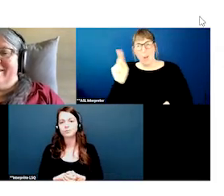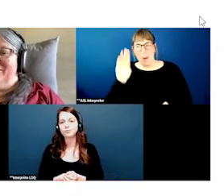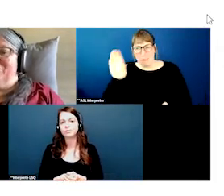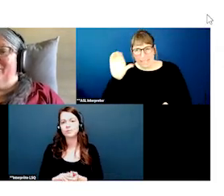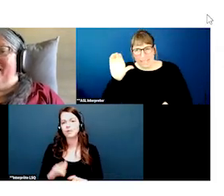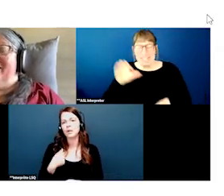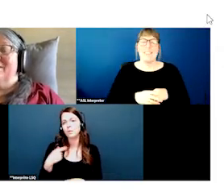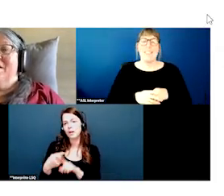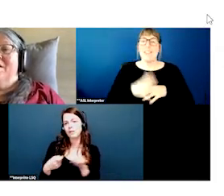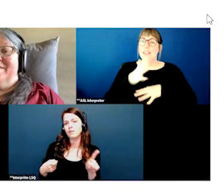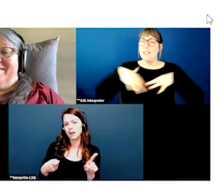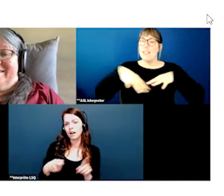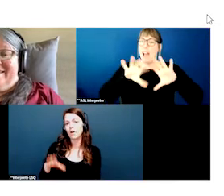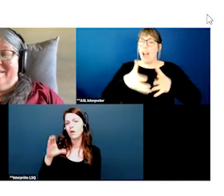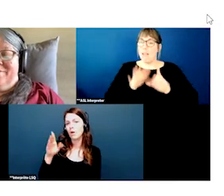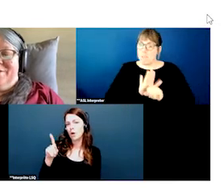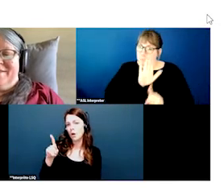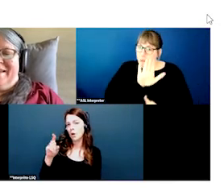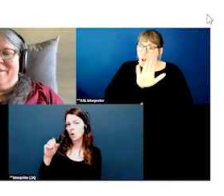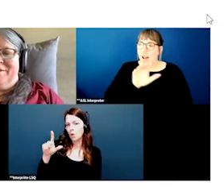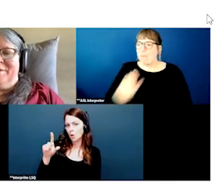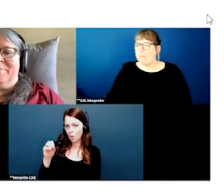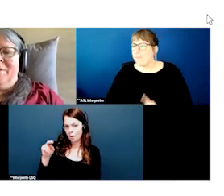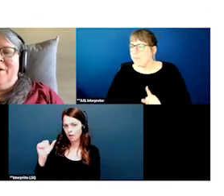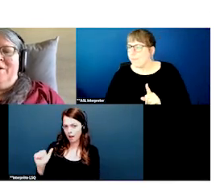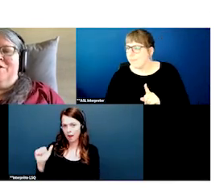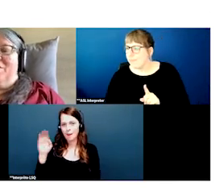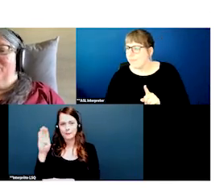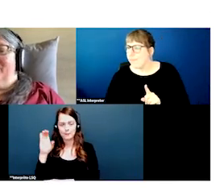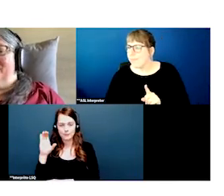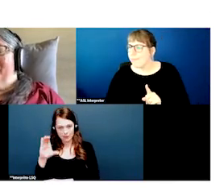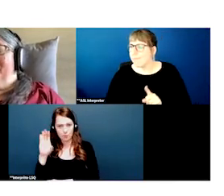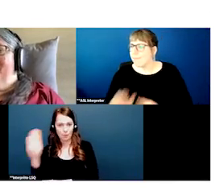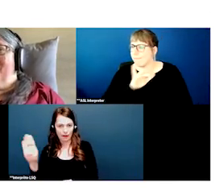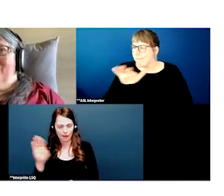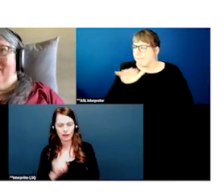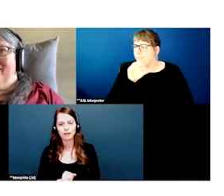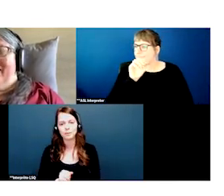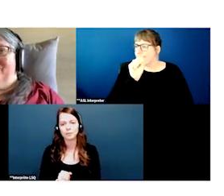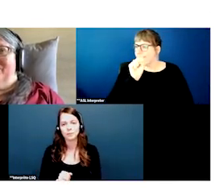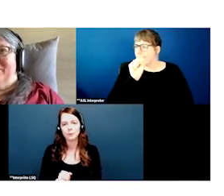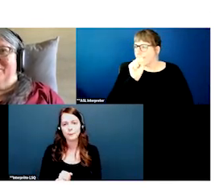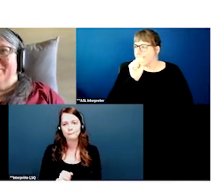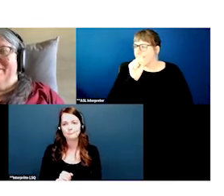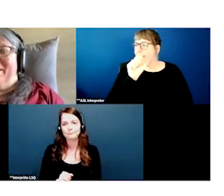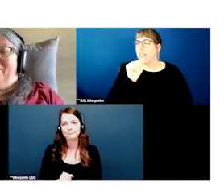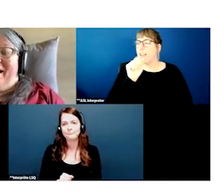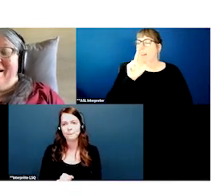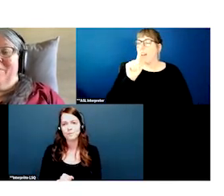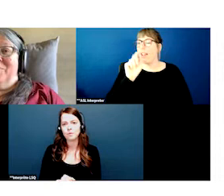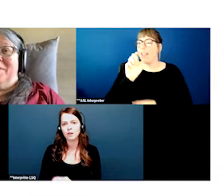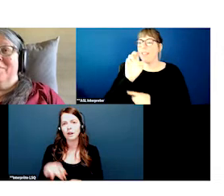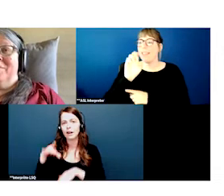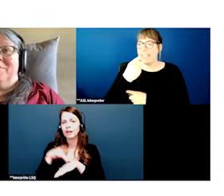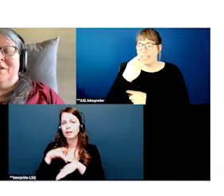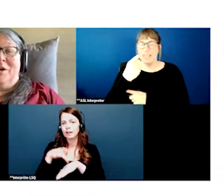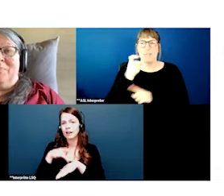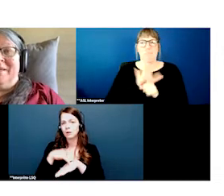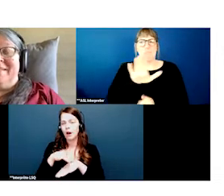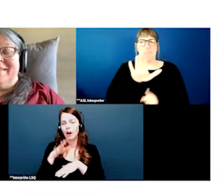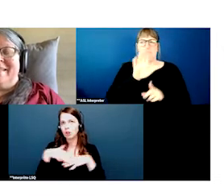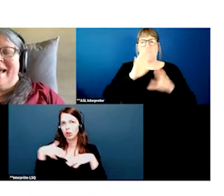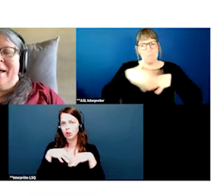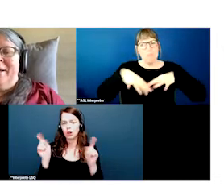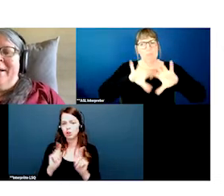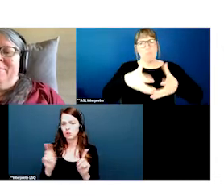and ancestral lands of the Selix First Nations. So as Margot laid out in my bio, there was a lot